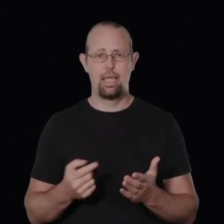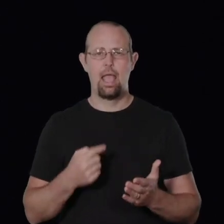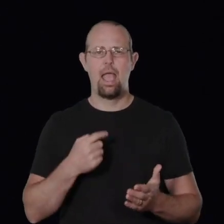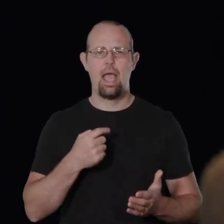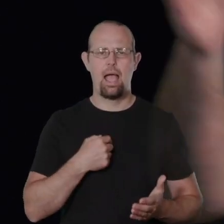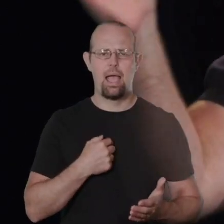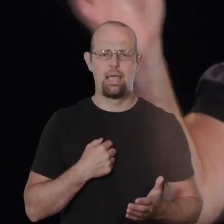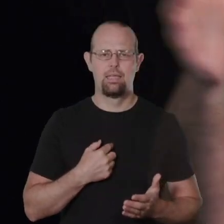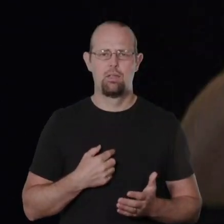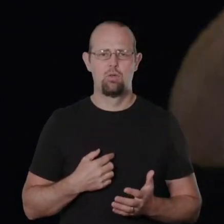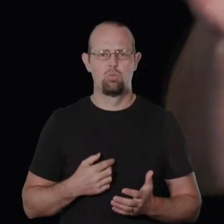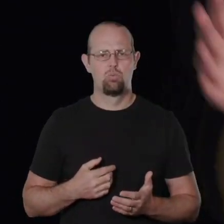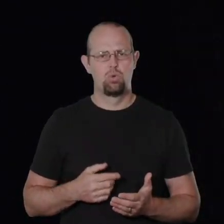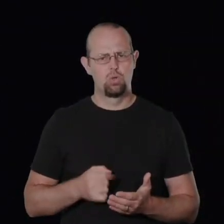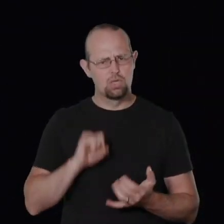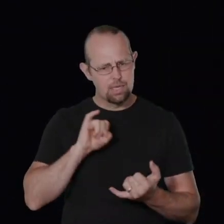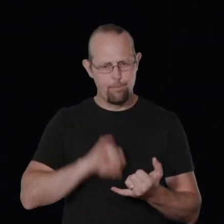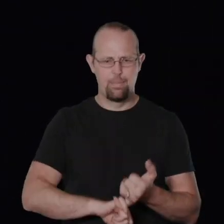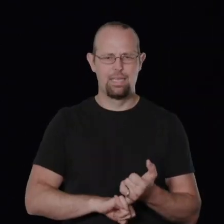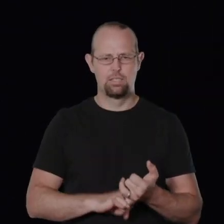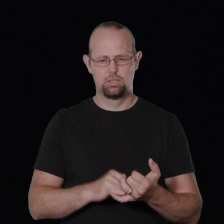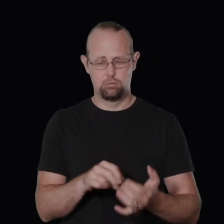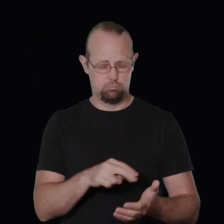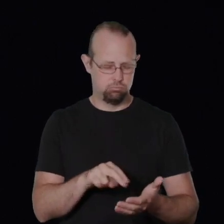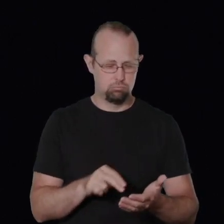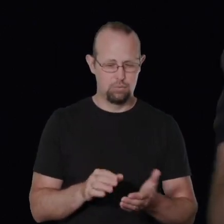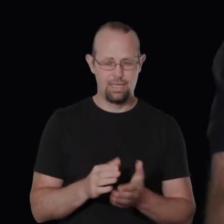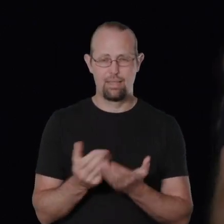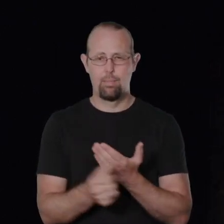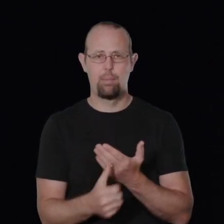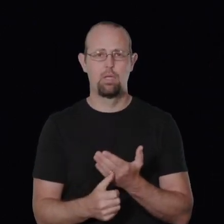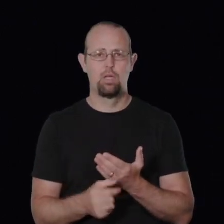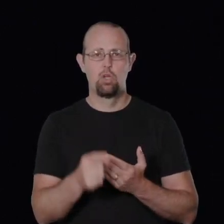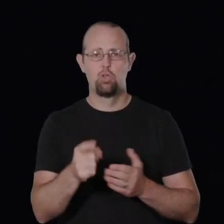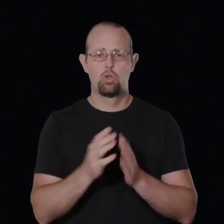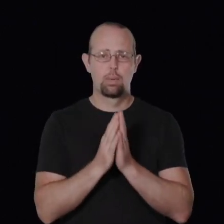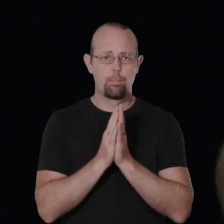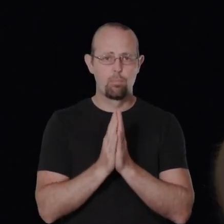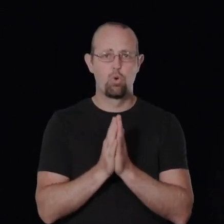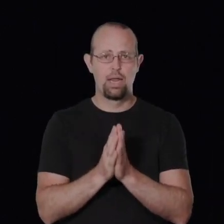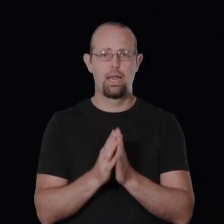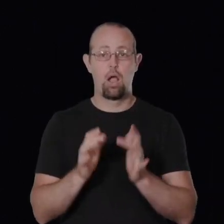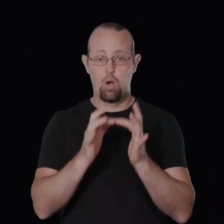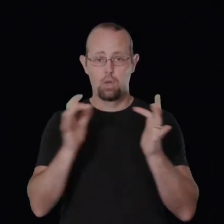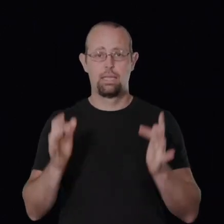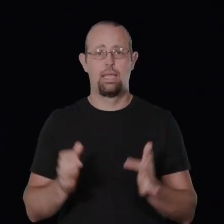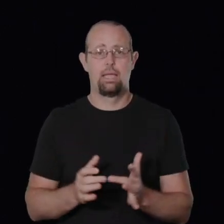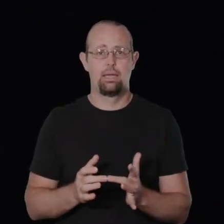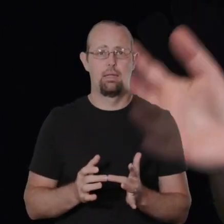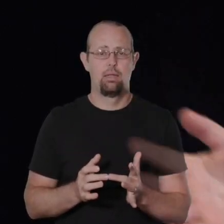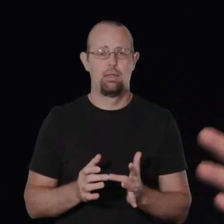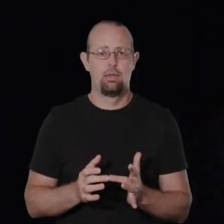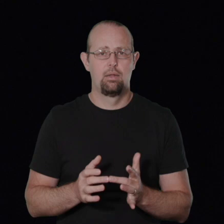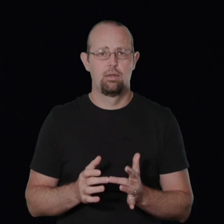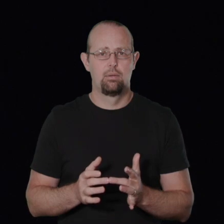Bible. You can pray that prayer with those around you. You can ask our online pastors to pray with you if you've made that decision.